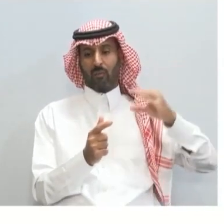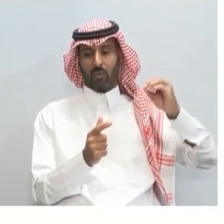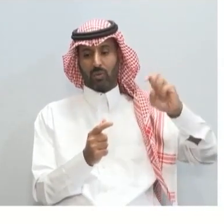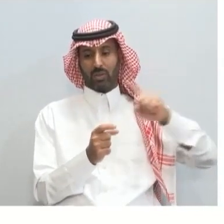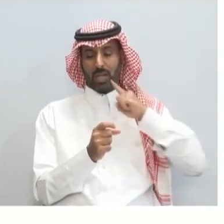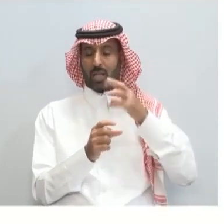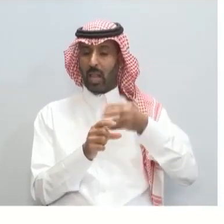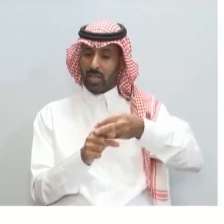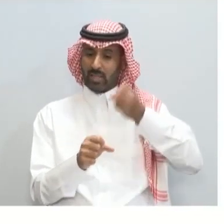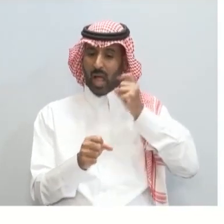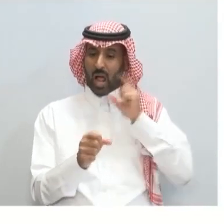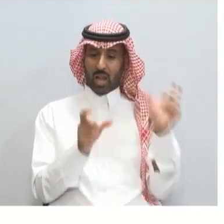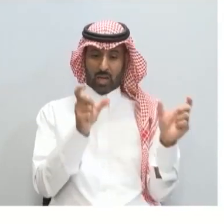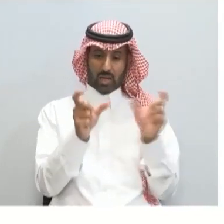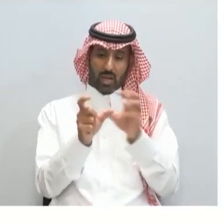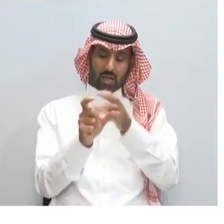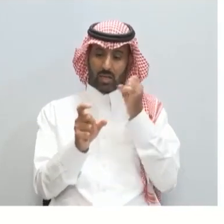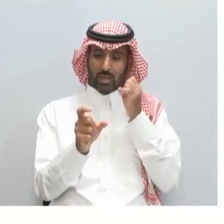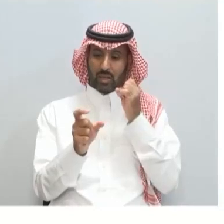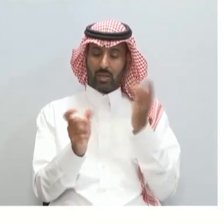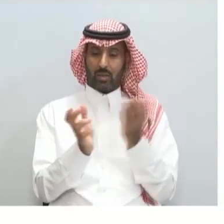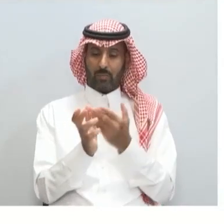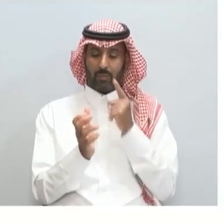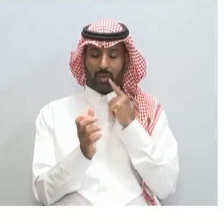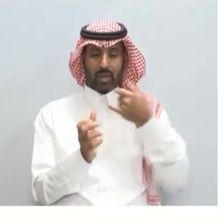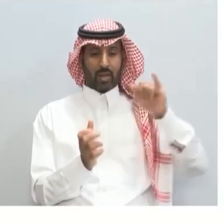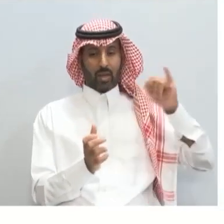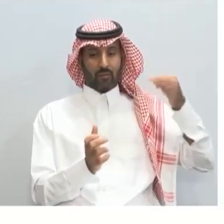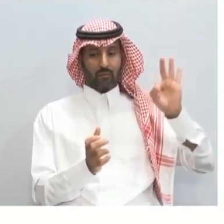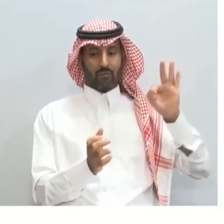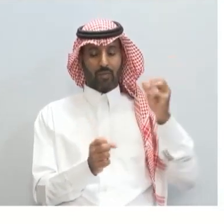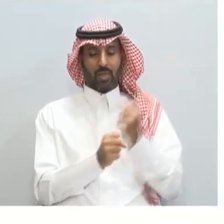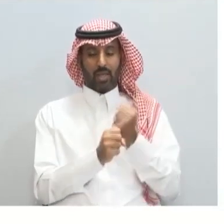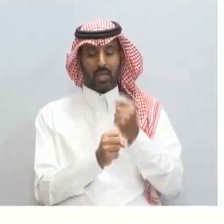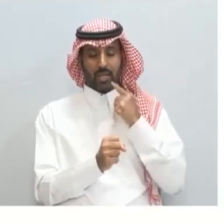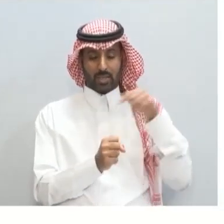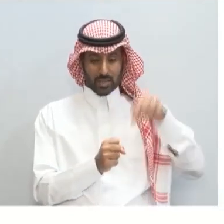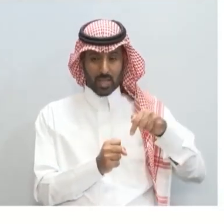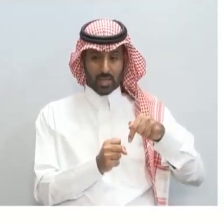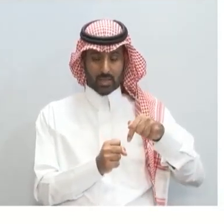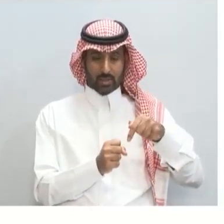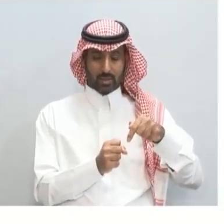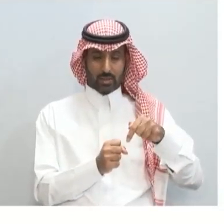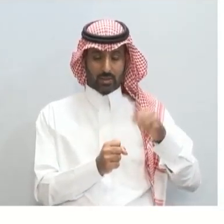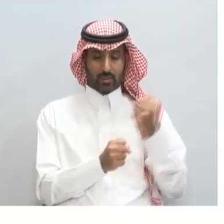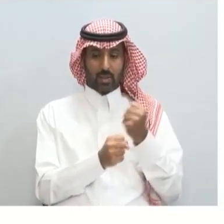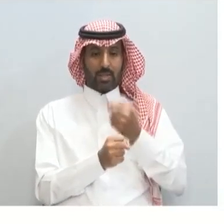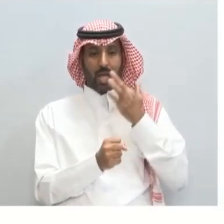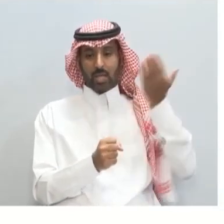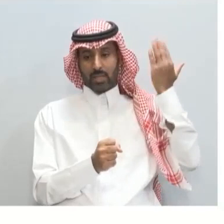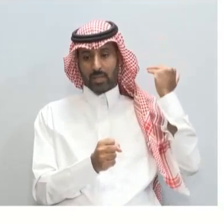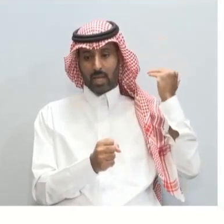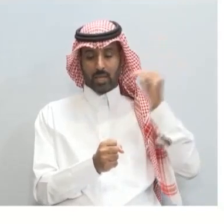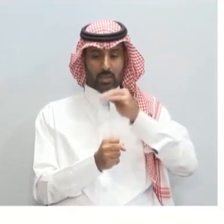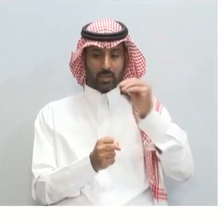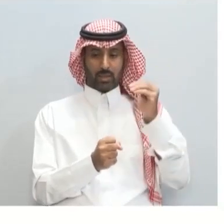result Clause so the difference here in the if clause in the present uh conditional we use the past tense here